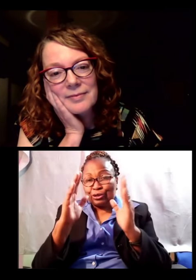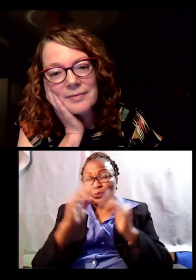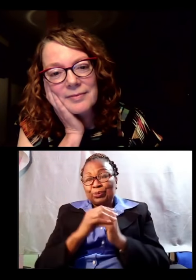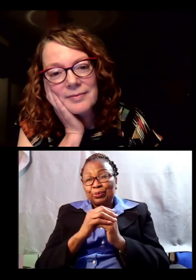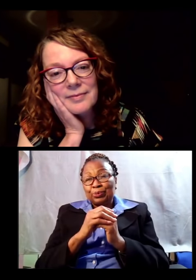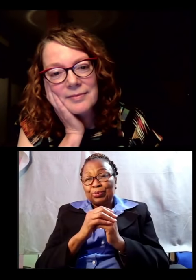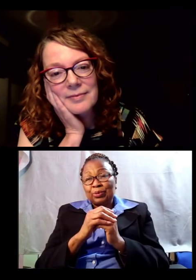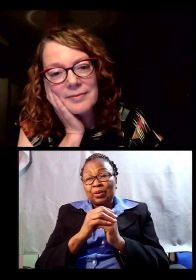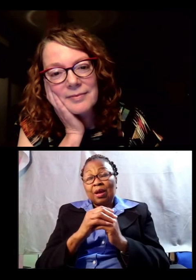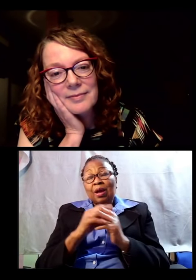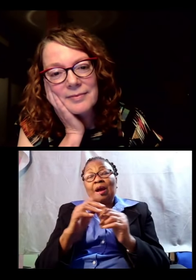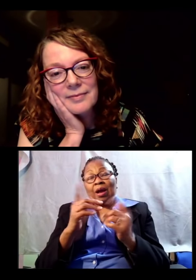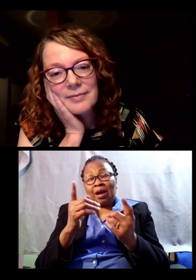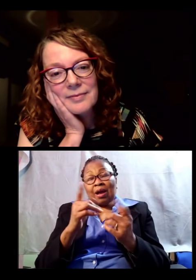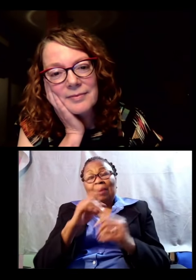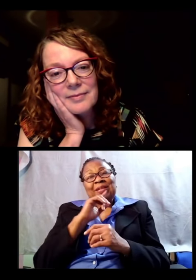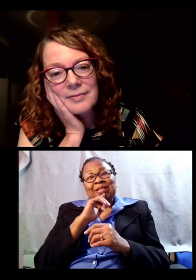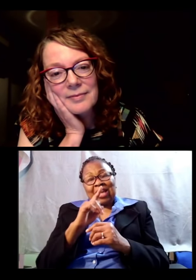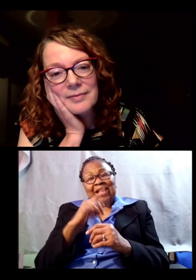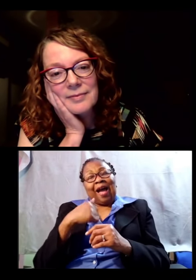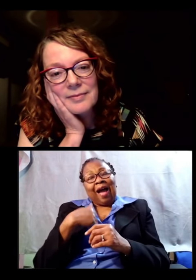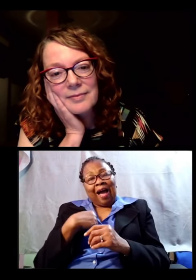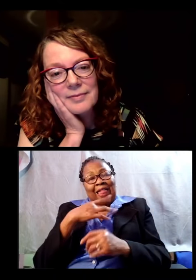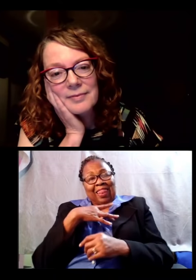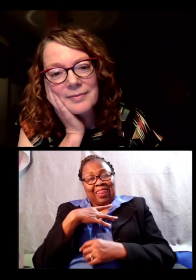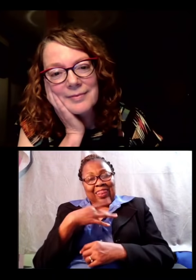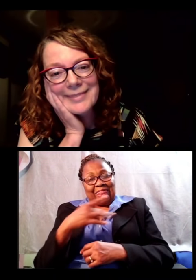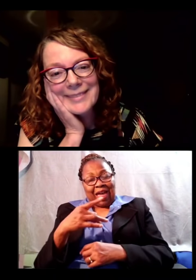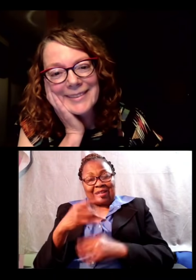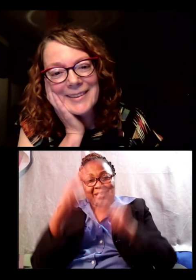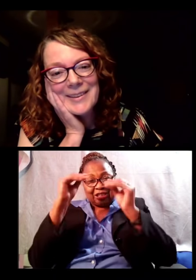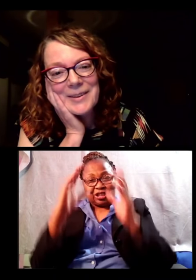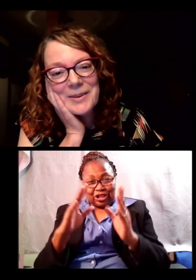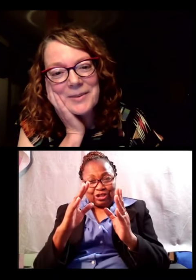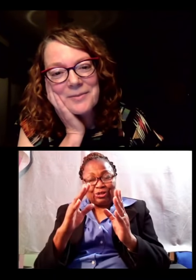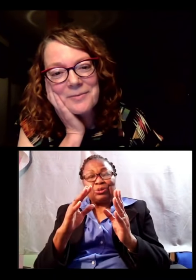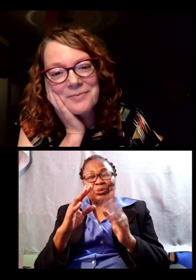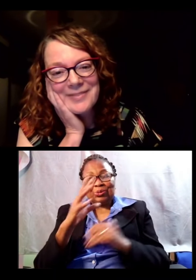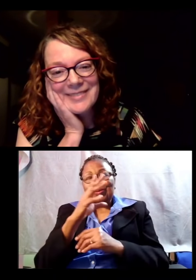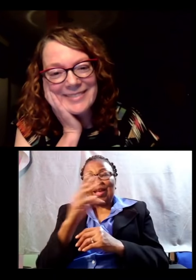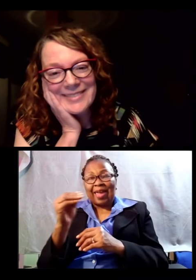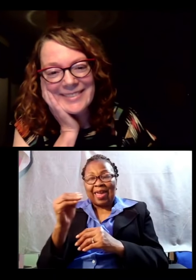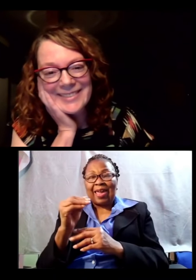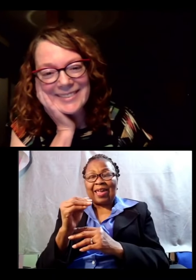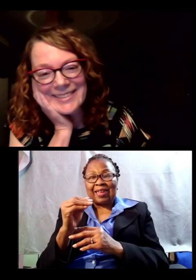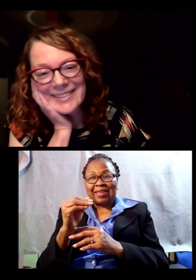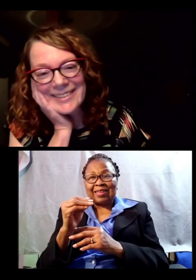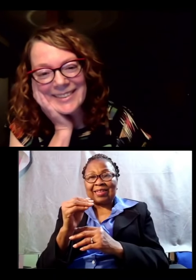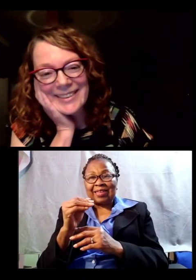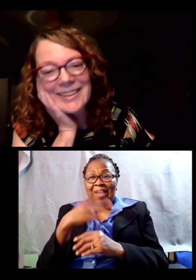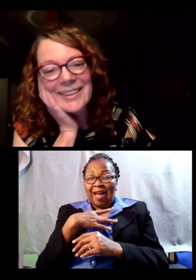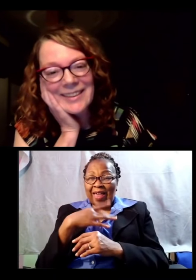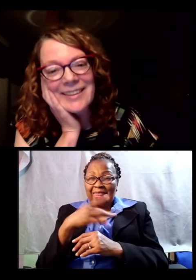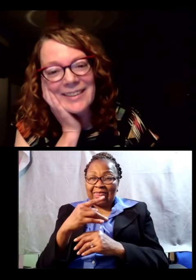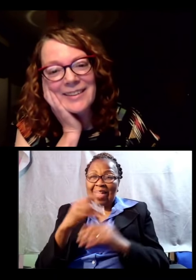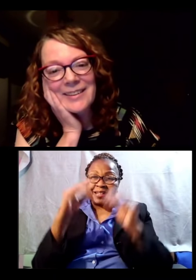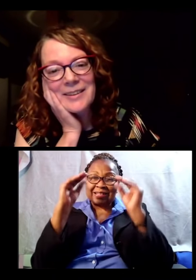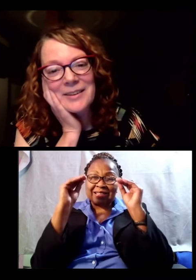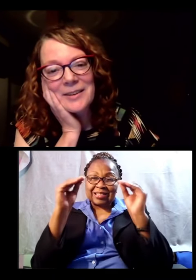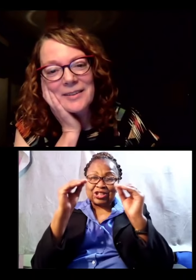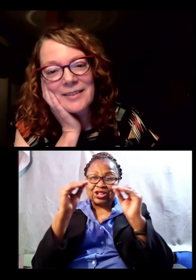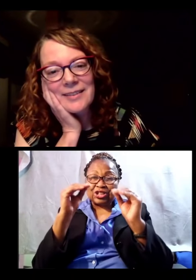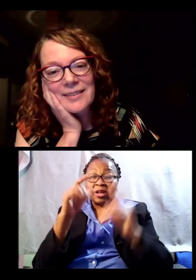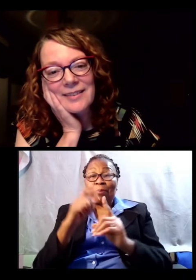It does. I like teaching. I'm quite pedantic. And I like teaching particularly